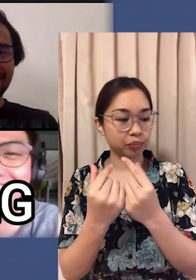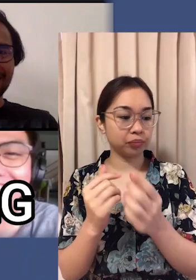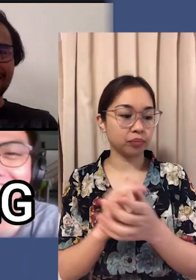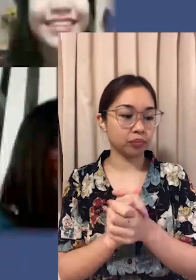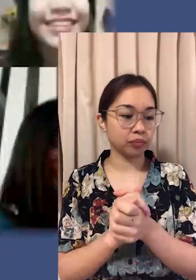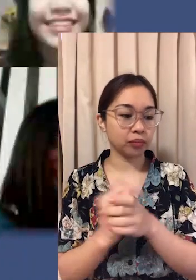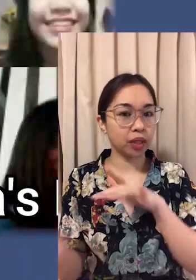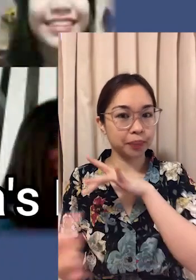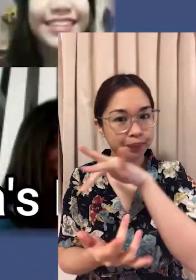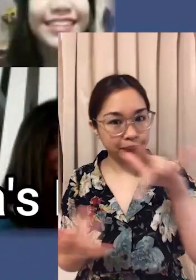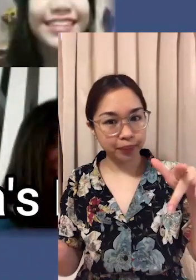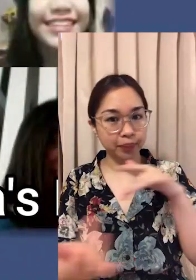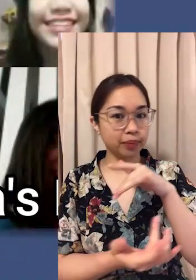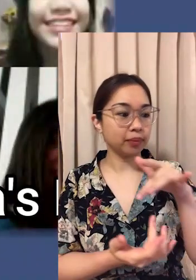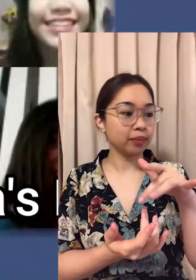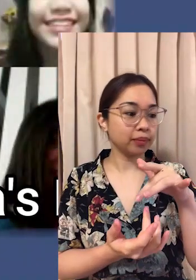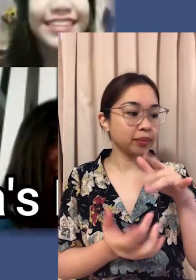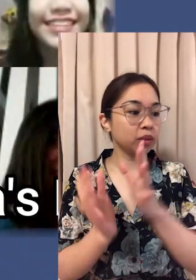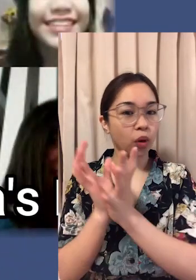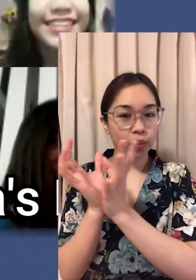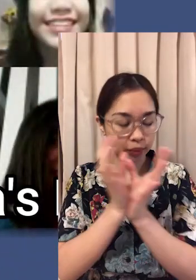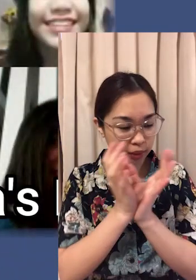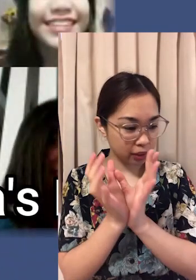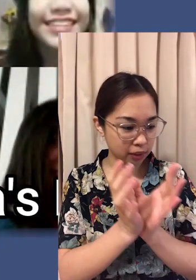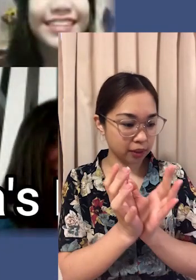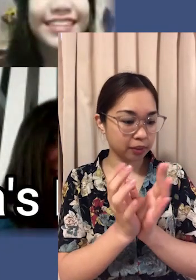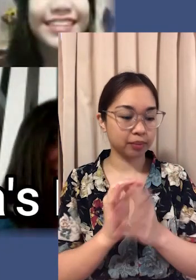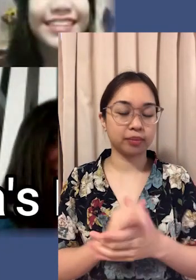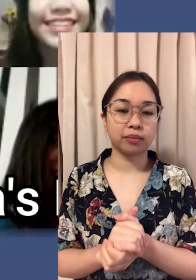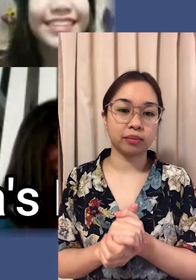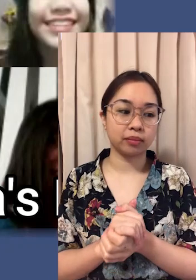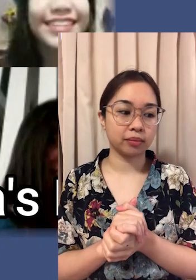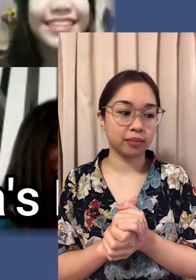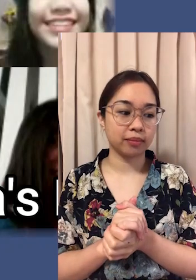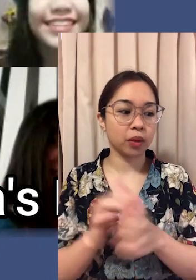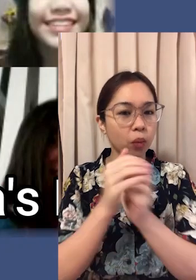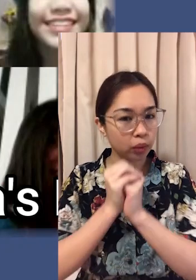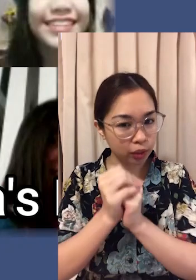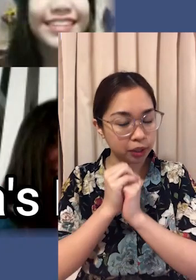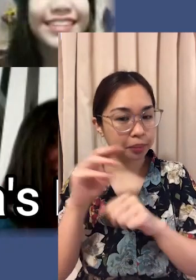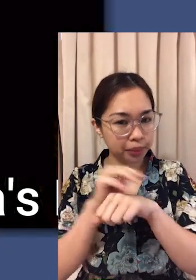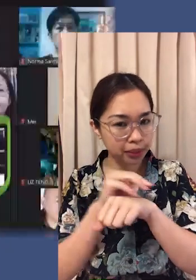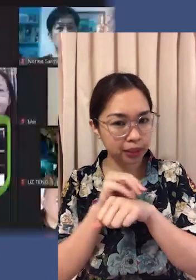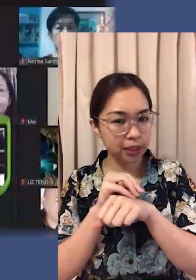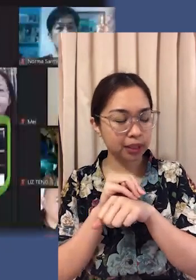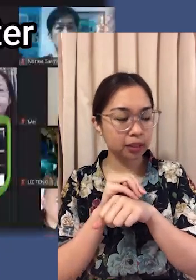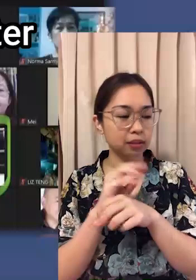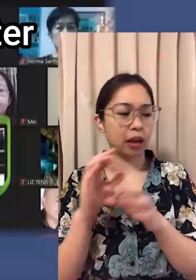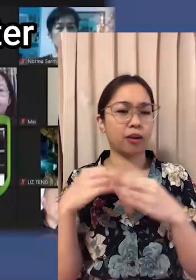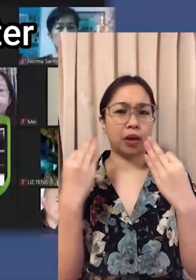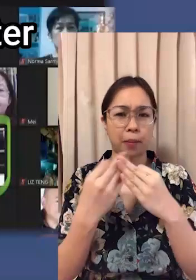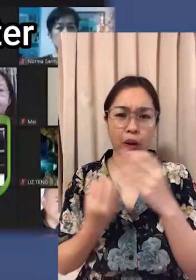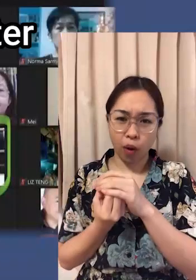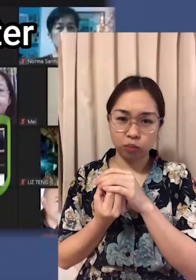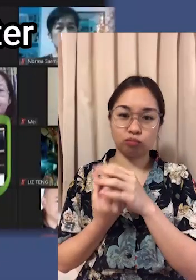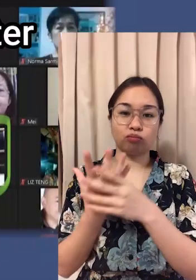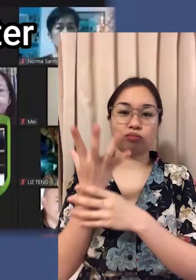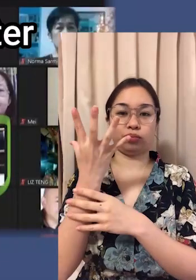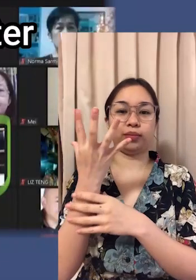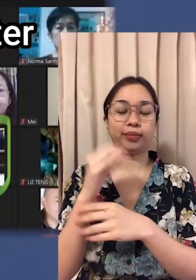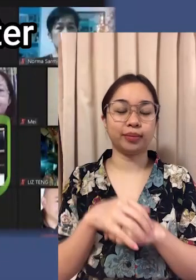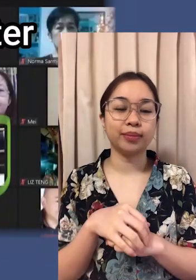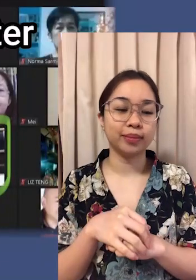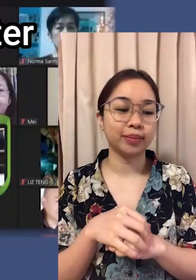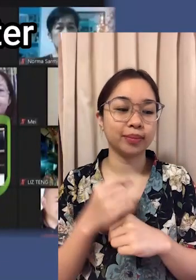MEG, Midweek Encounter with God, Saturday Dawn Prayer, and the worship ministry, our family have grown closer during